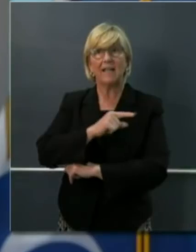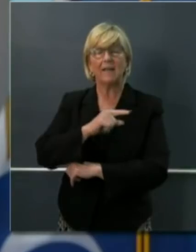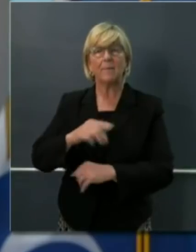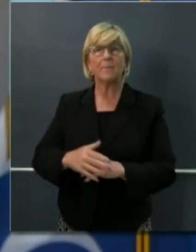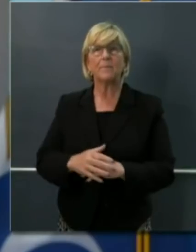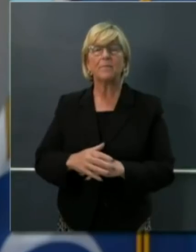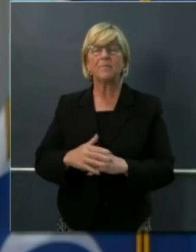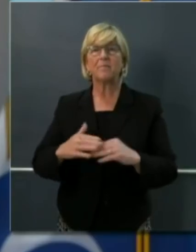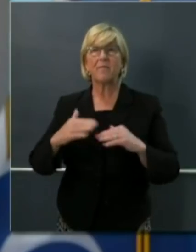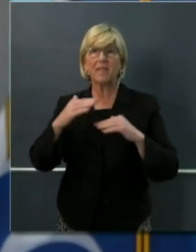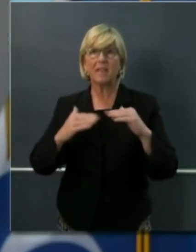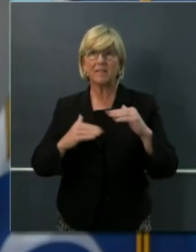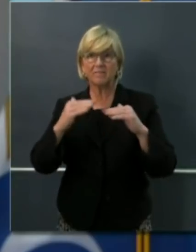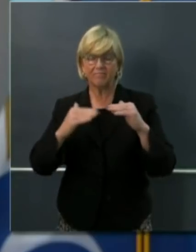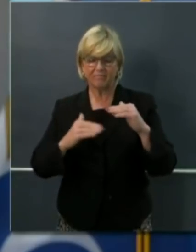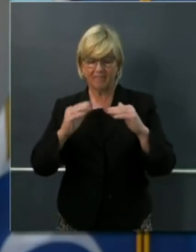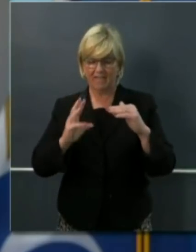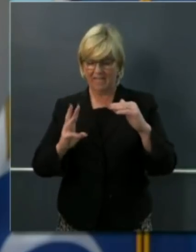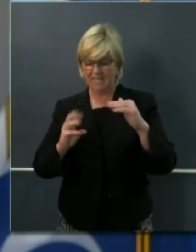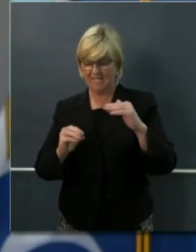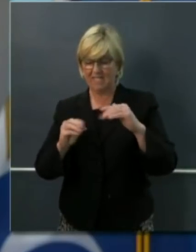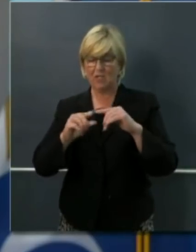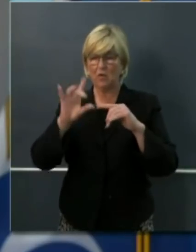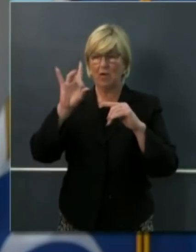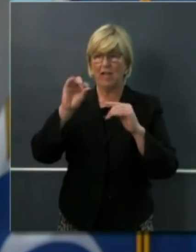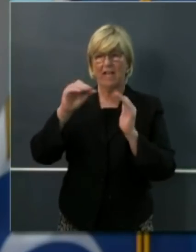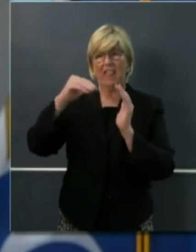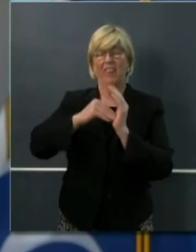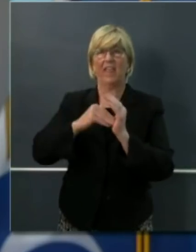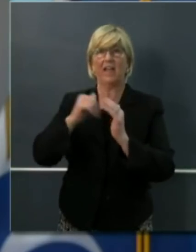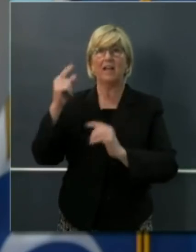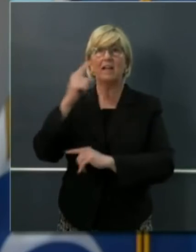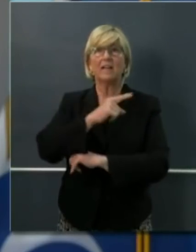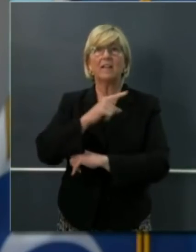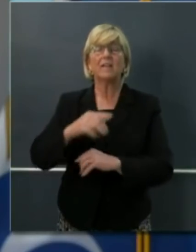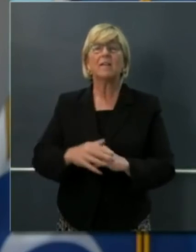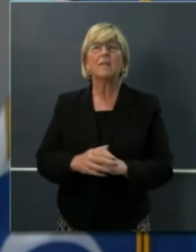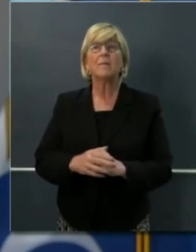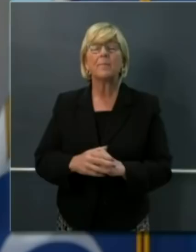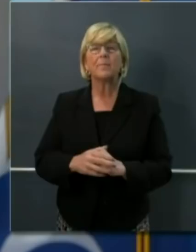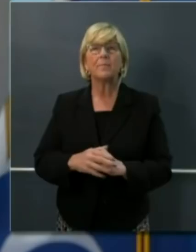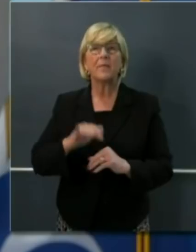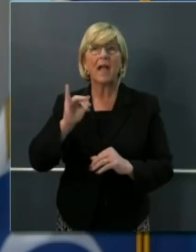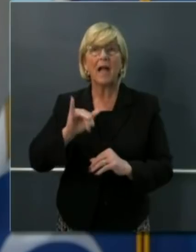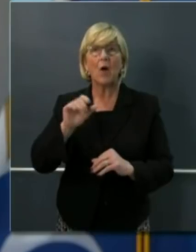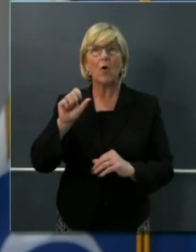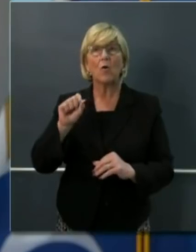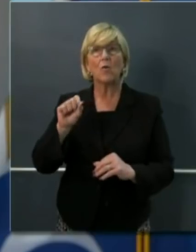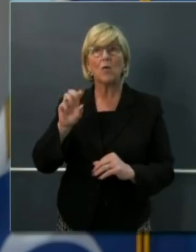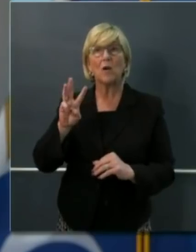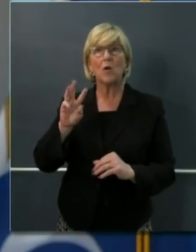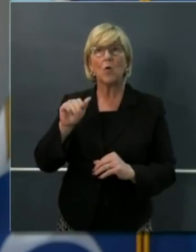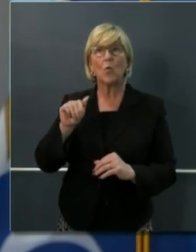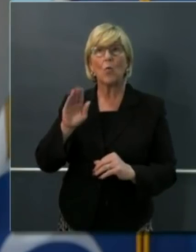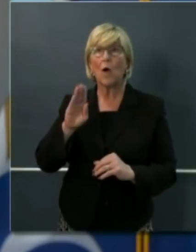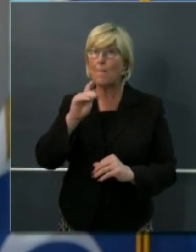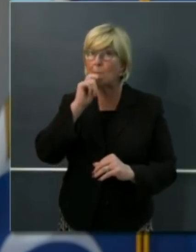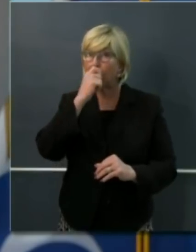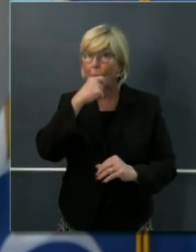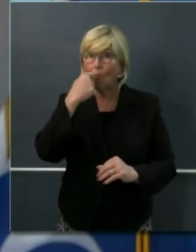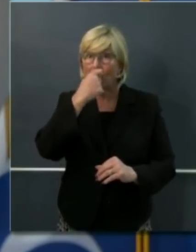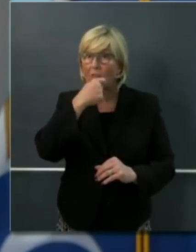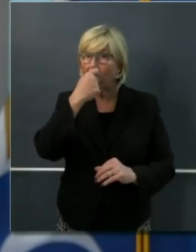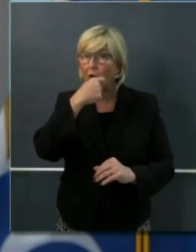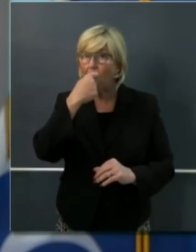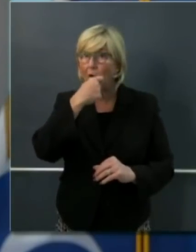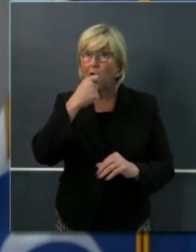being 60,000 tests a day. Our entire PCR test, that's the swab-based test capacity, the instruments that